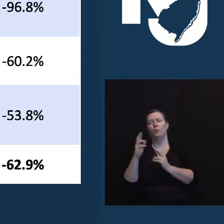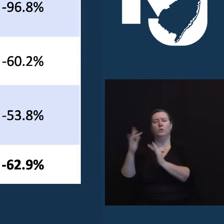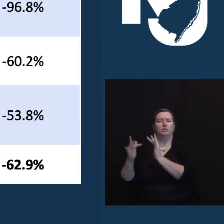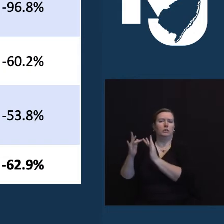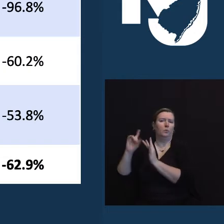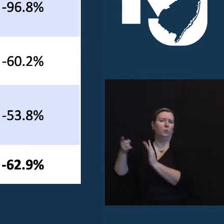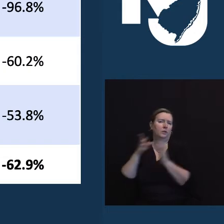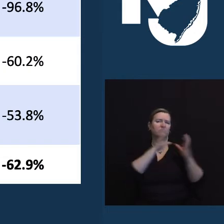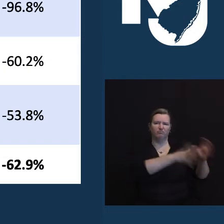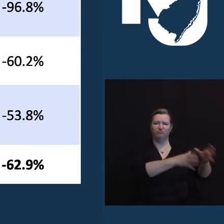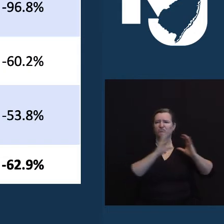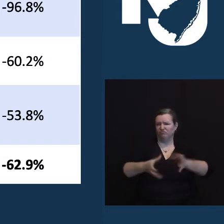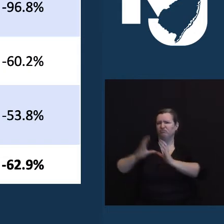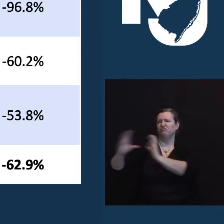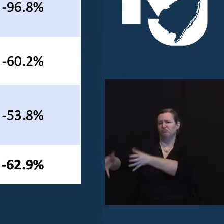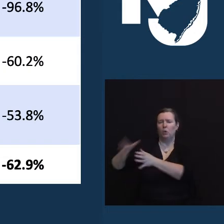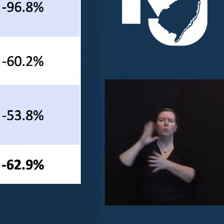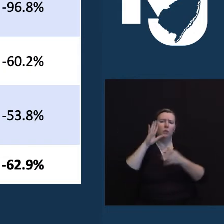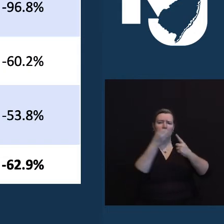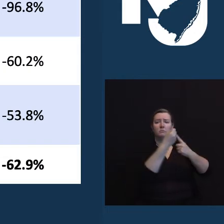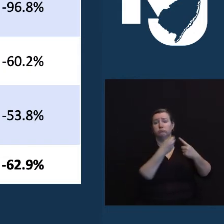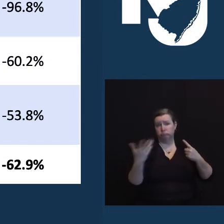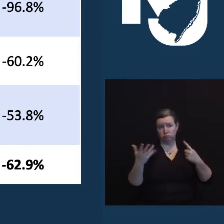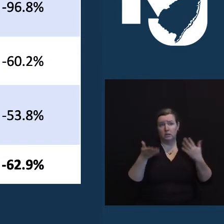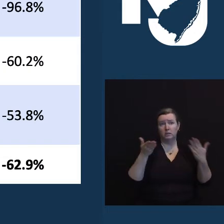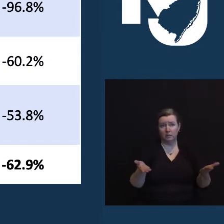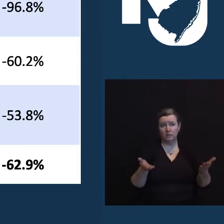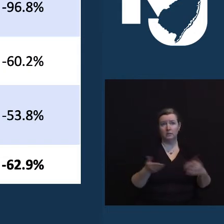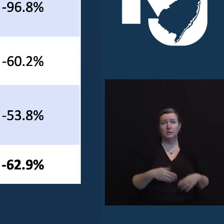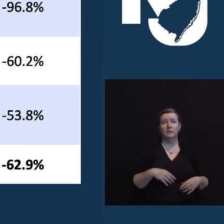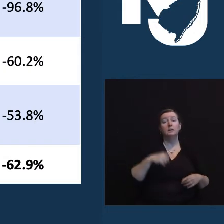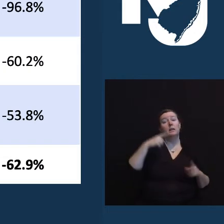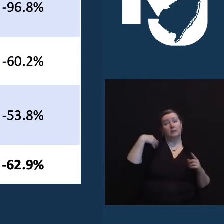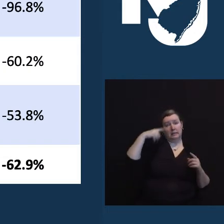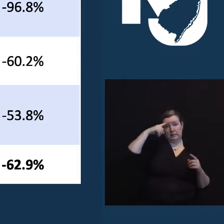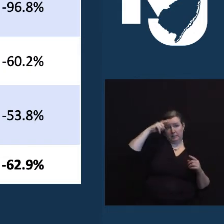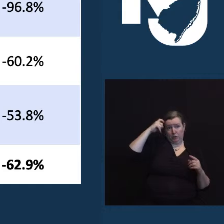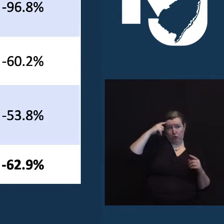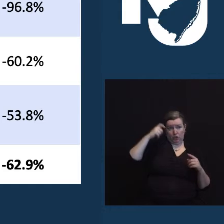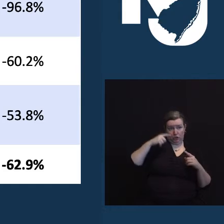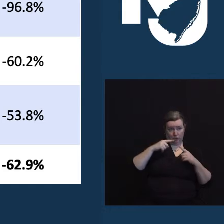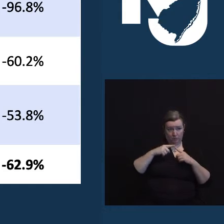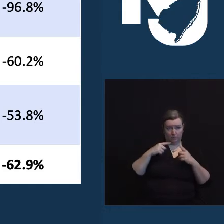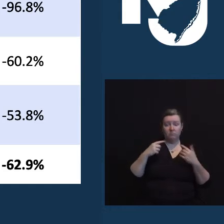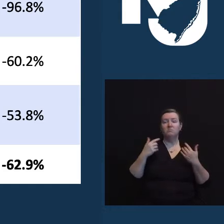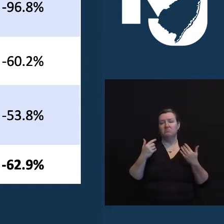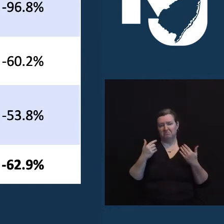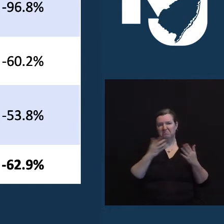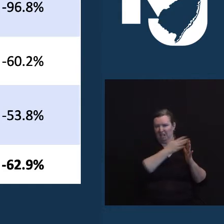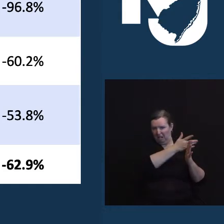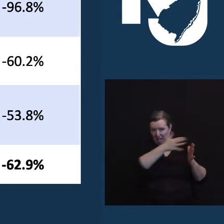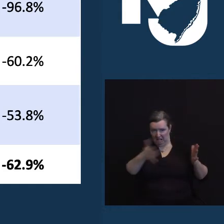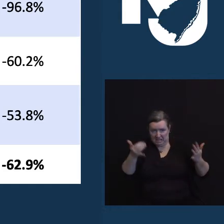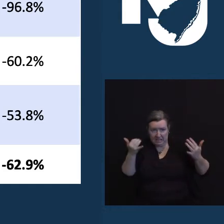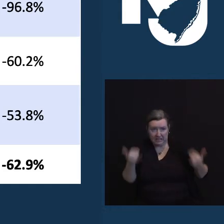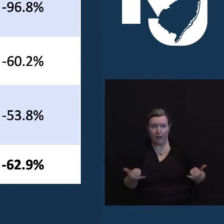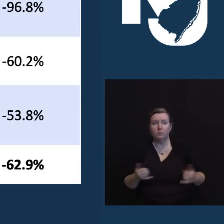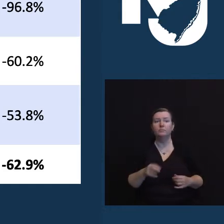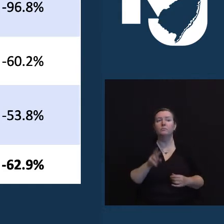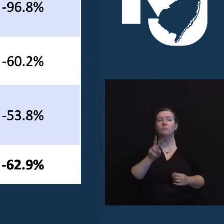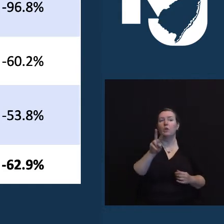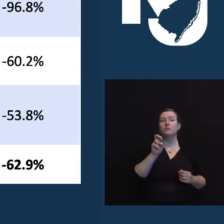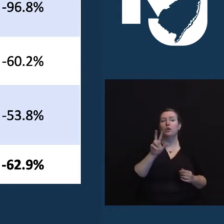we began to attack this issue, the Department of Education's initial estimate was that roughly 231,000